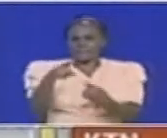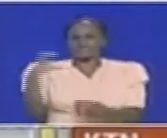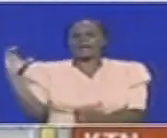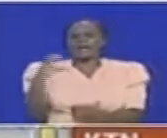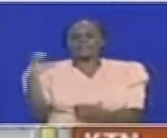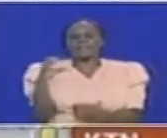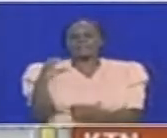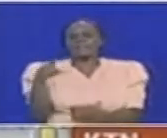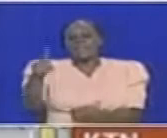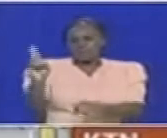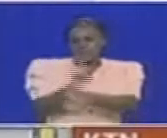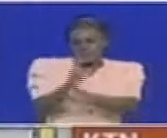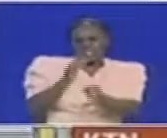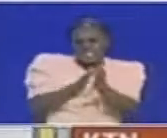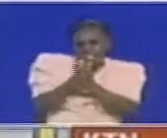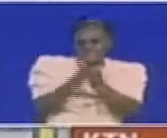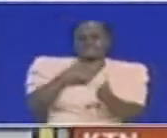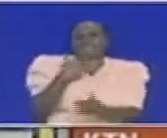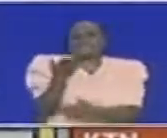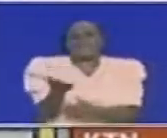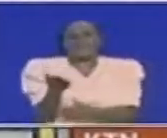phosphorus, and that's what we are interested in.